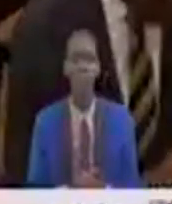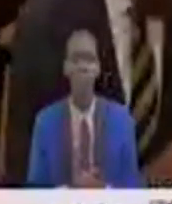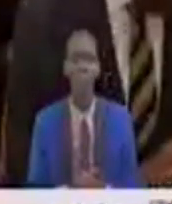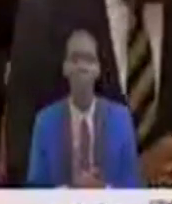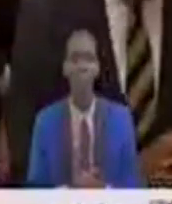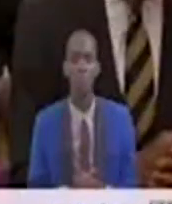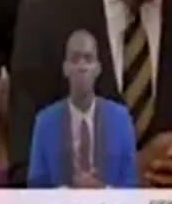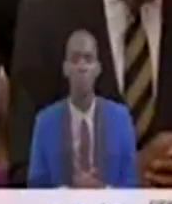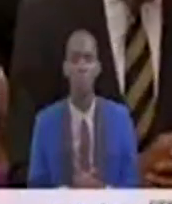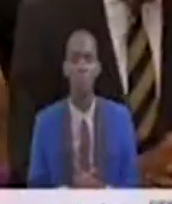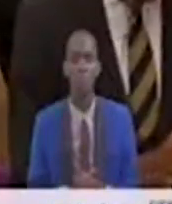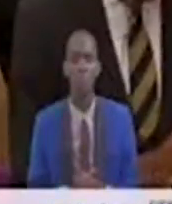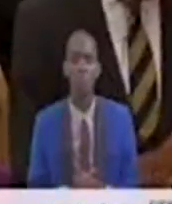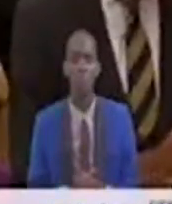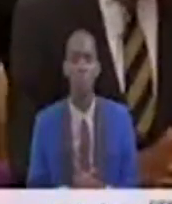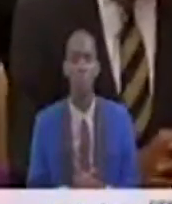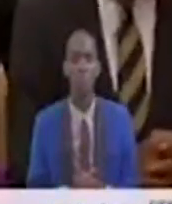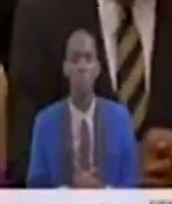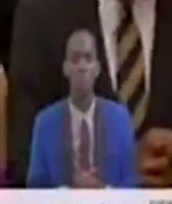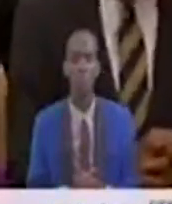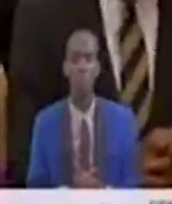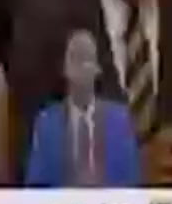Lord, grant you grace